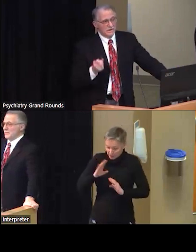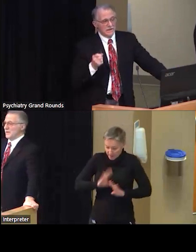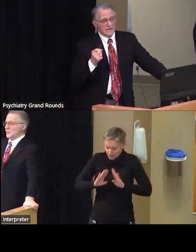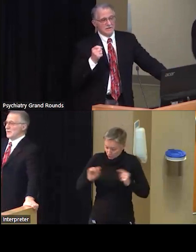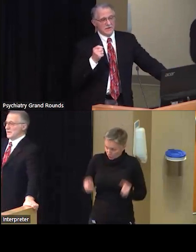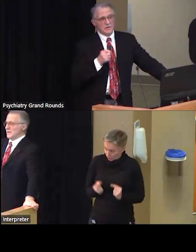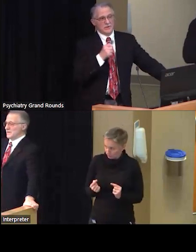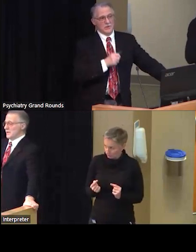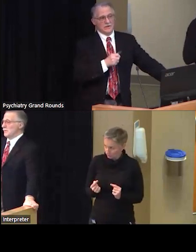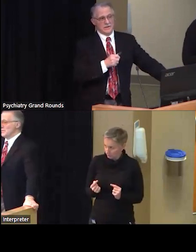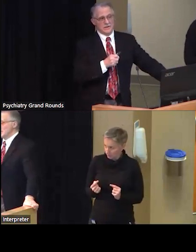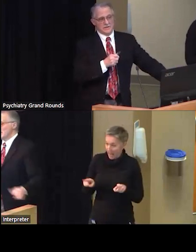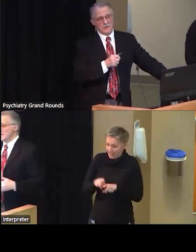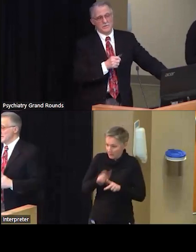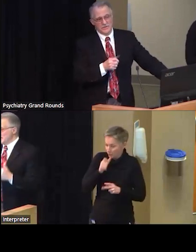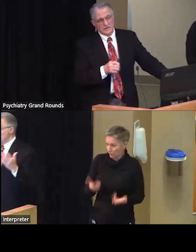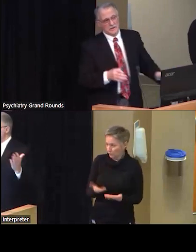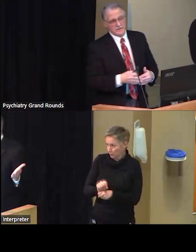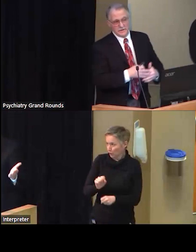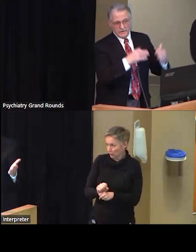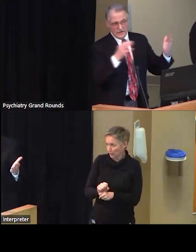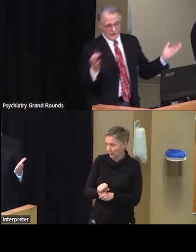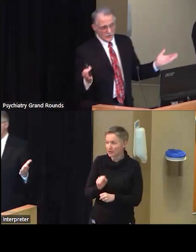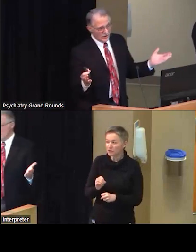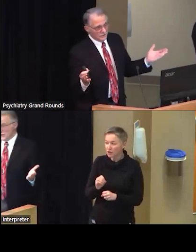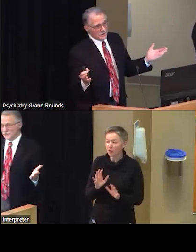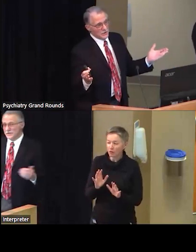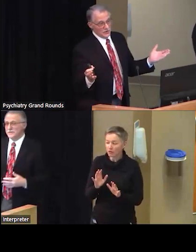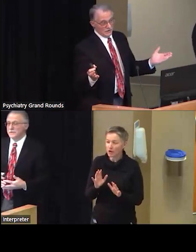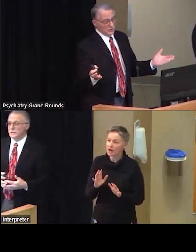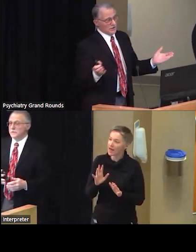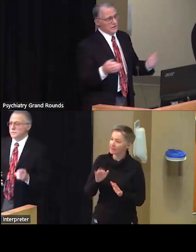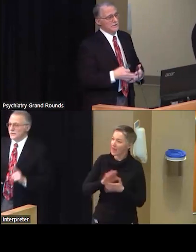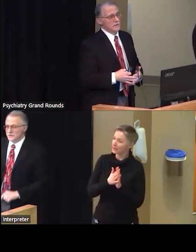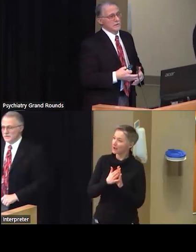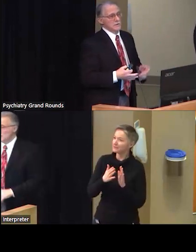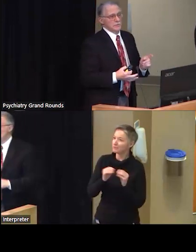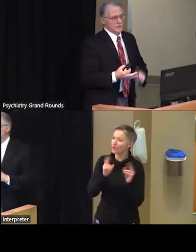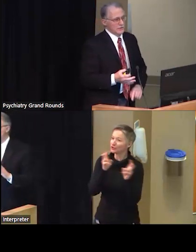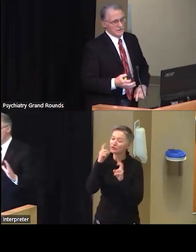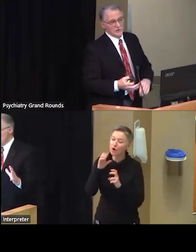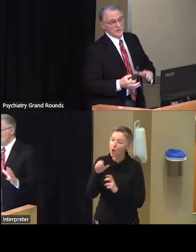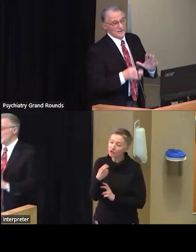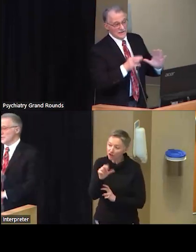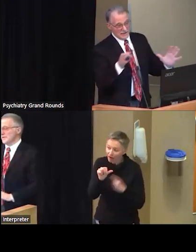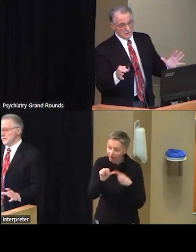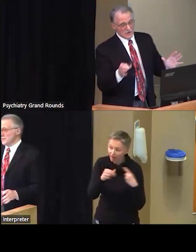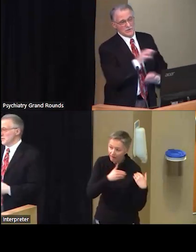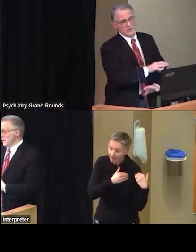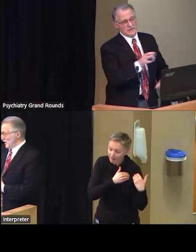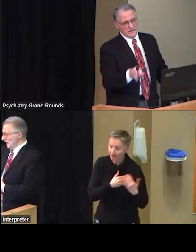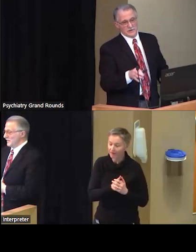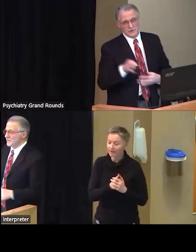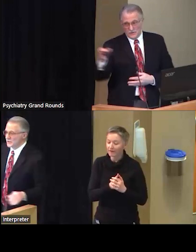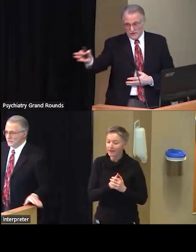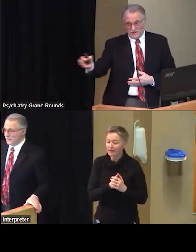hurt as people that work in this. So things are opening up for the issues of OSHA, personal injury. It seems, I'll